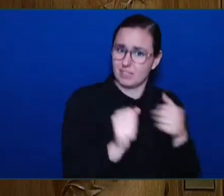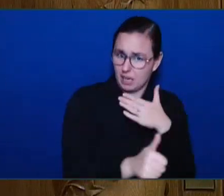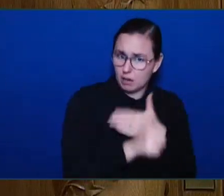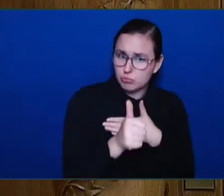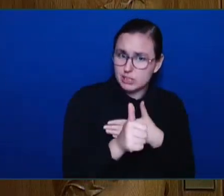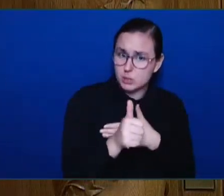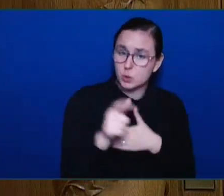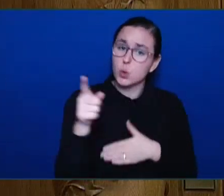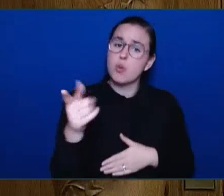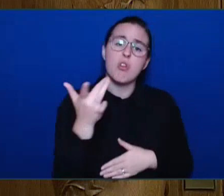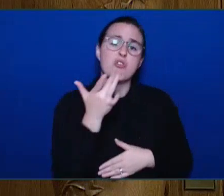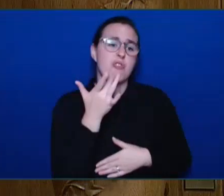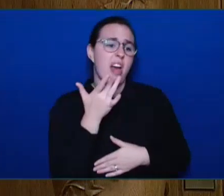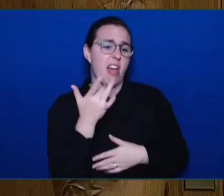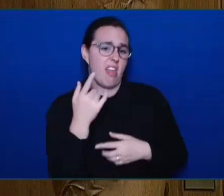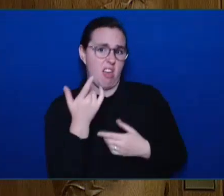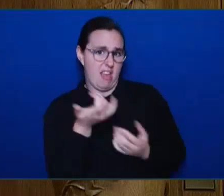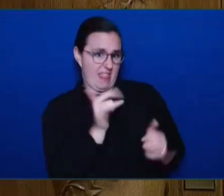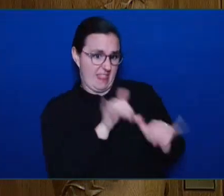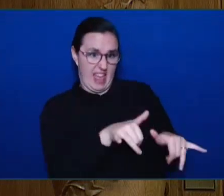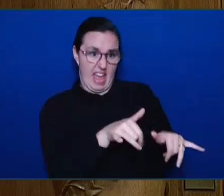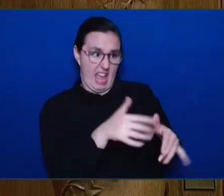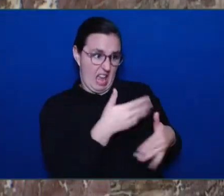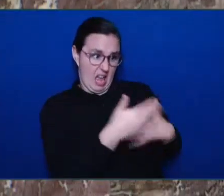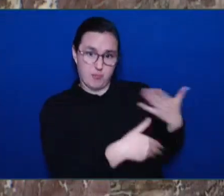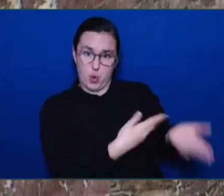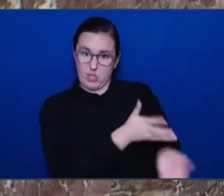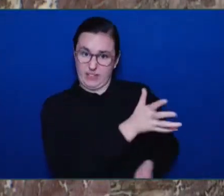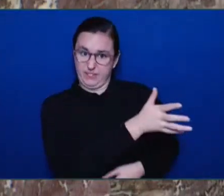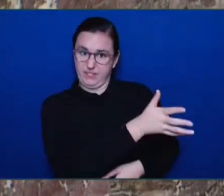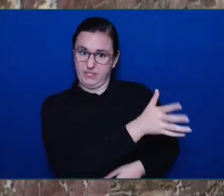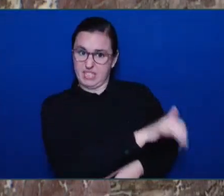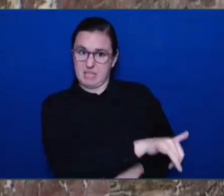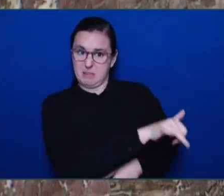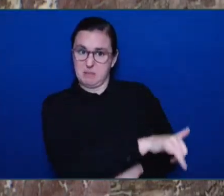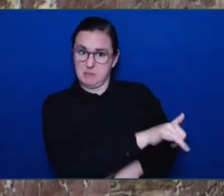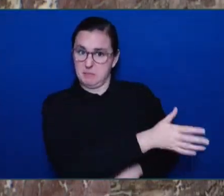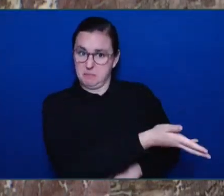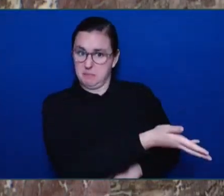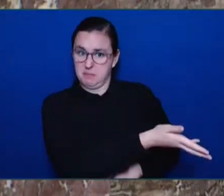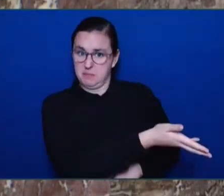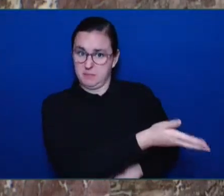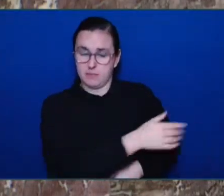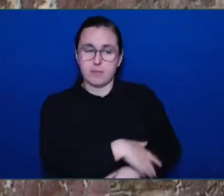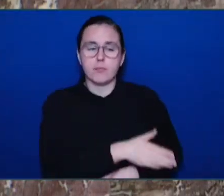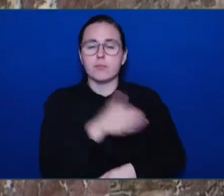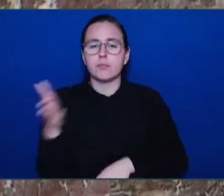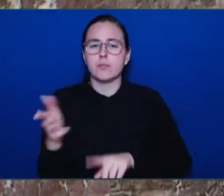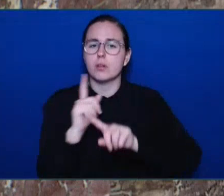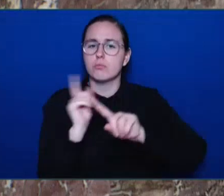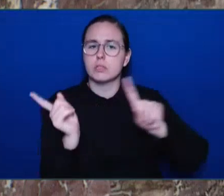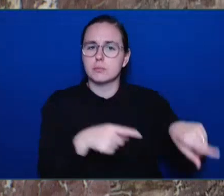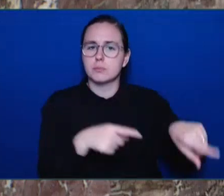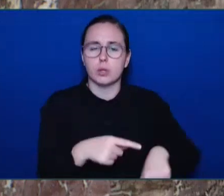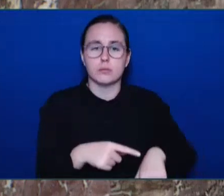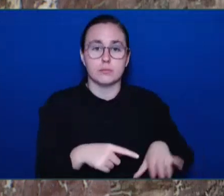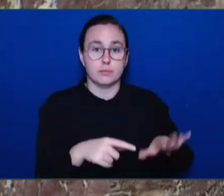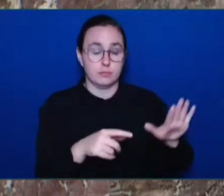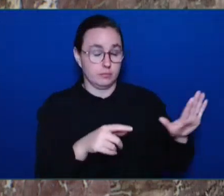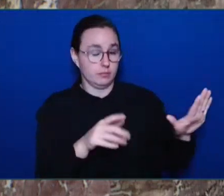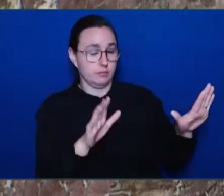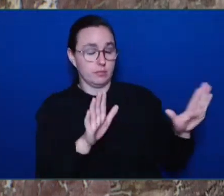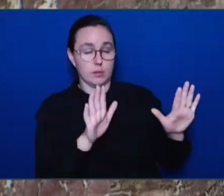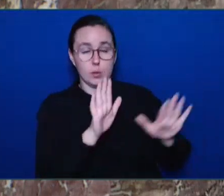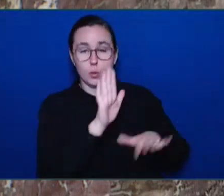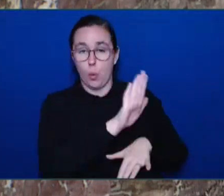Minister of Public Safety. Thank you, Honourable Chair. And there's a lot in that question. I will